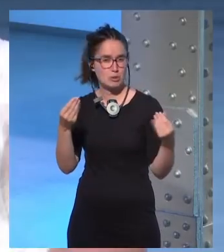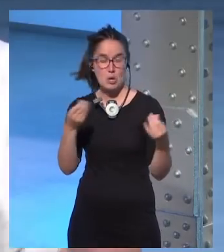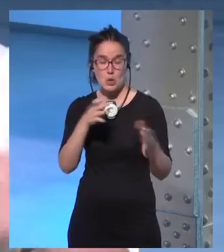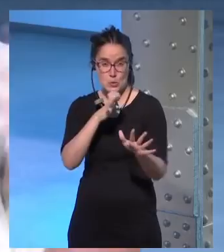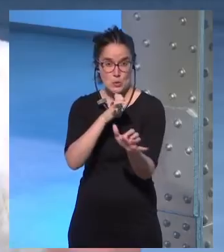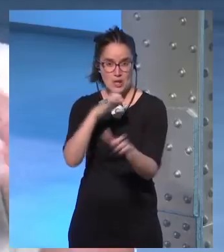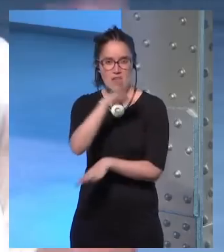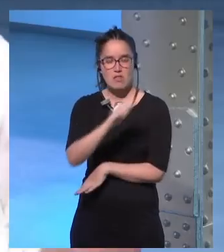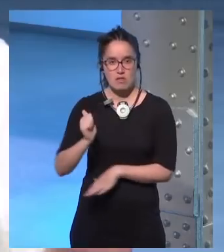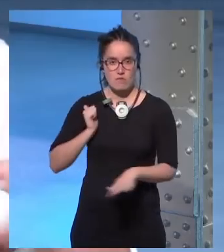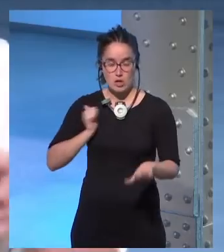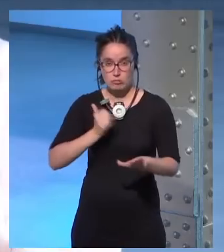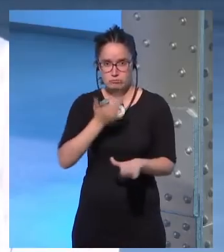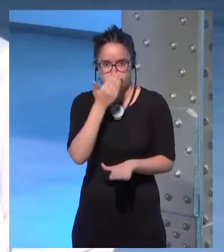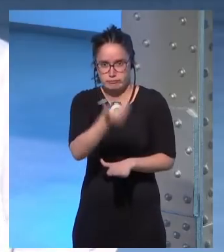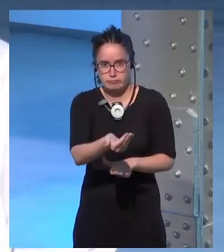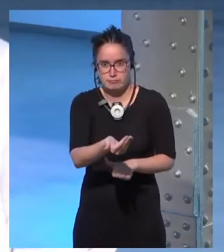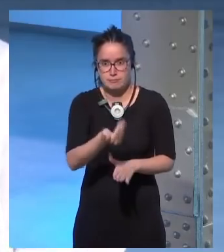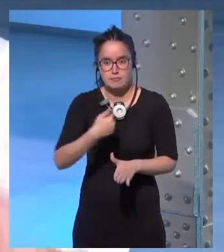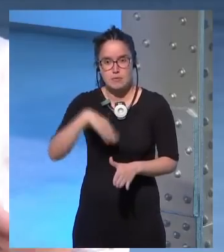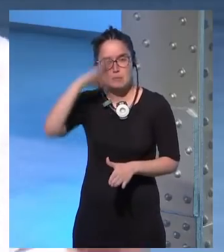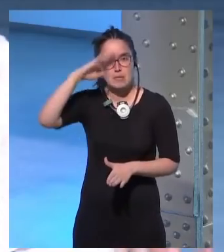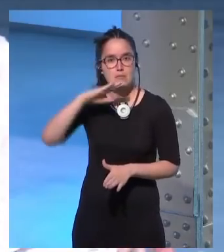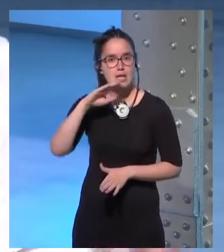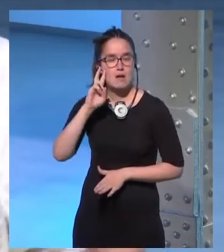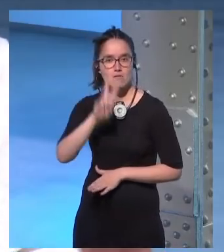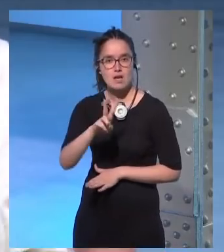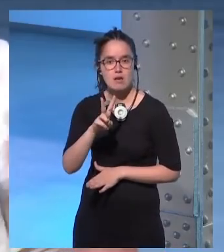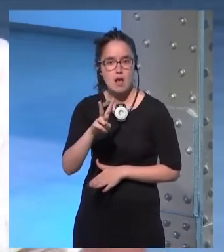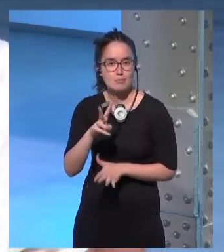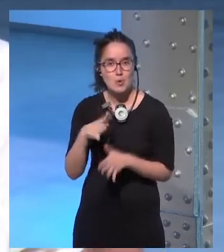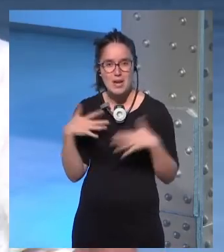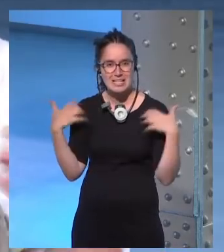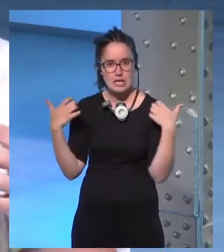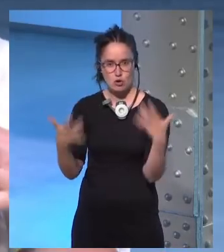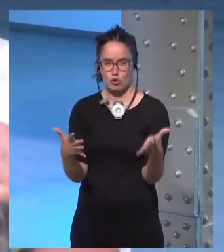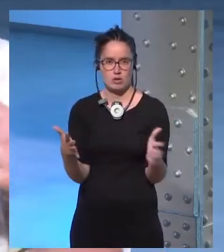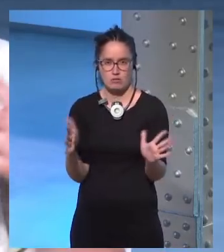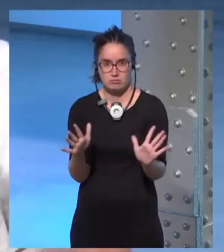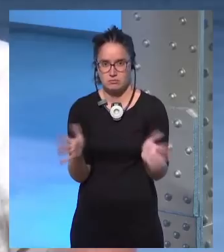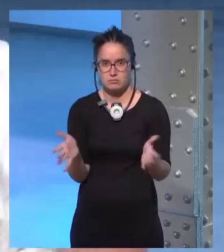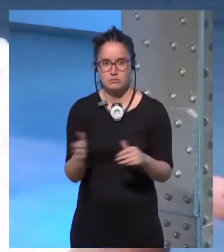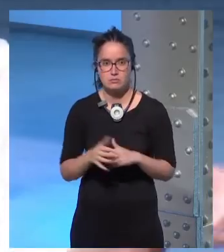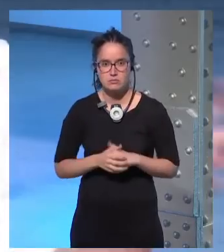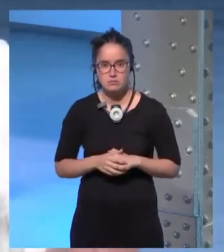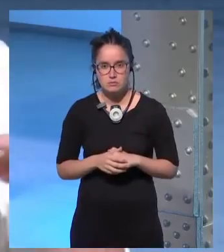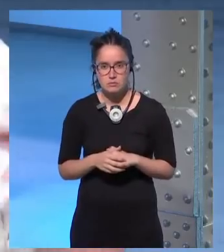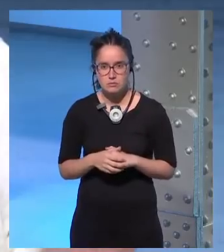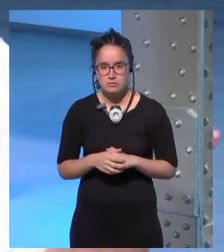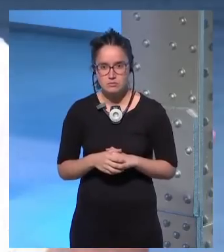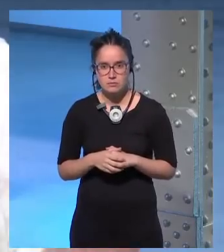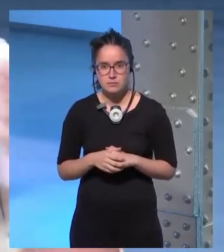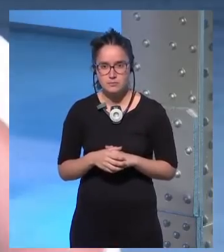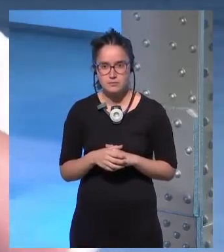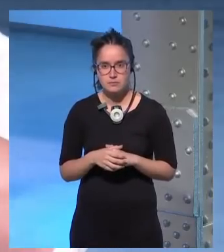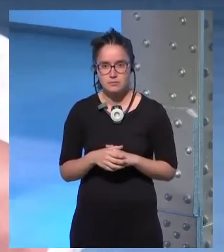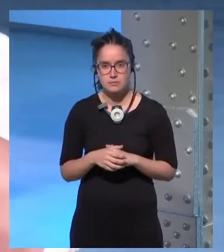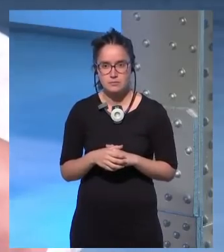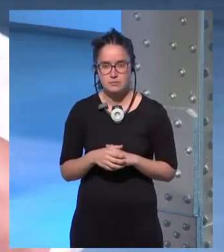my dad really would watch almost anything, but I really was drawn to these sorts of dystopic ideas. This was, back in